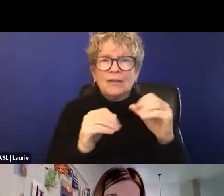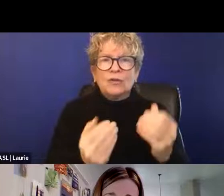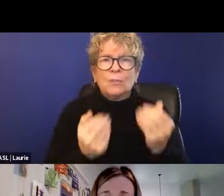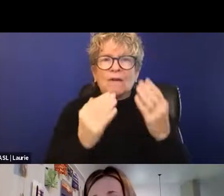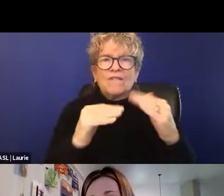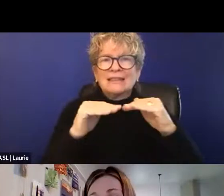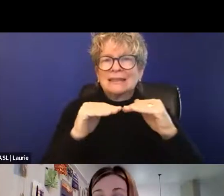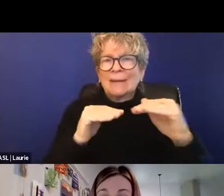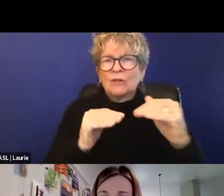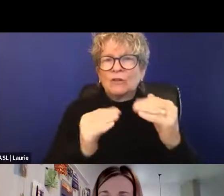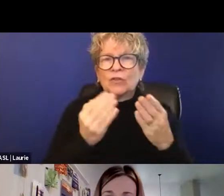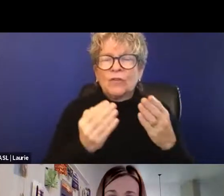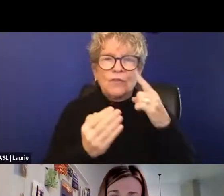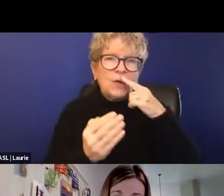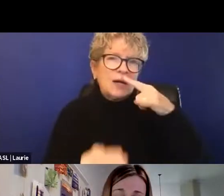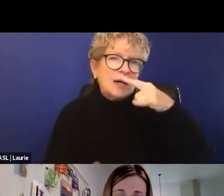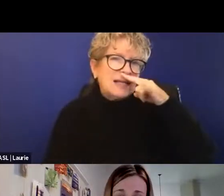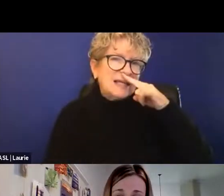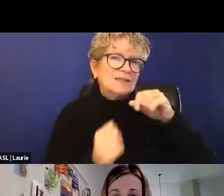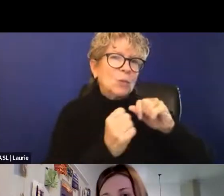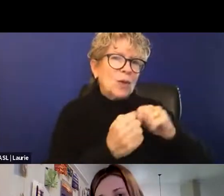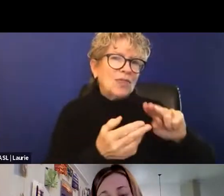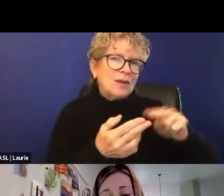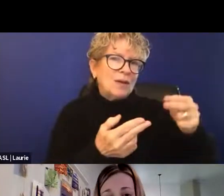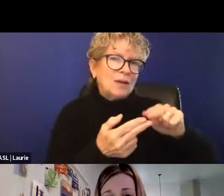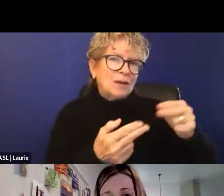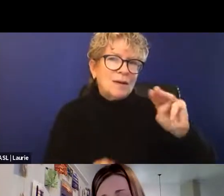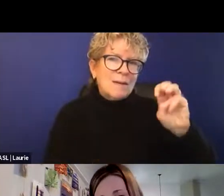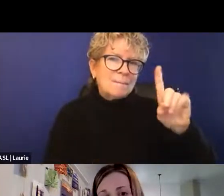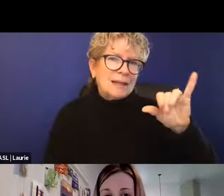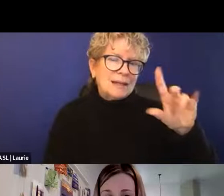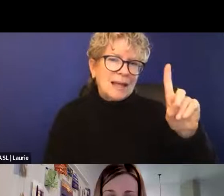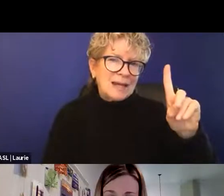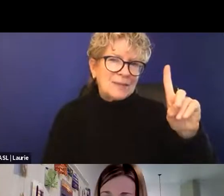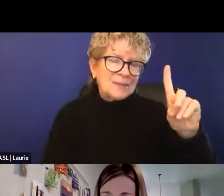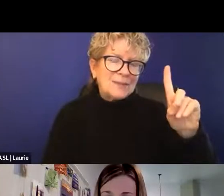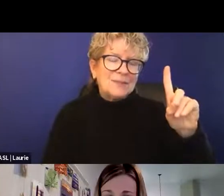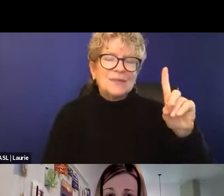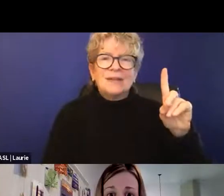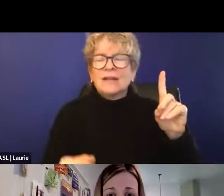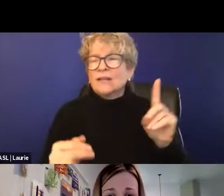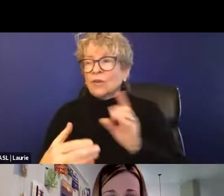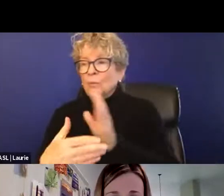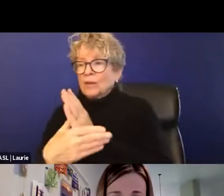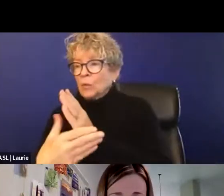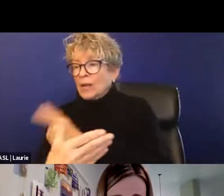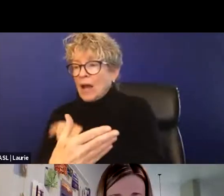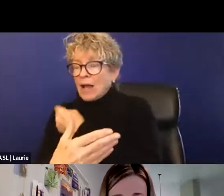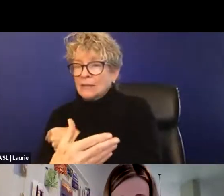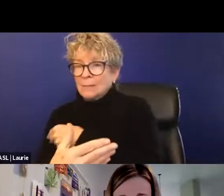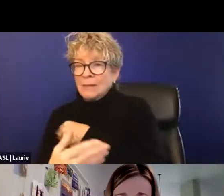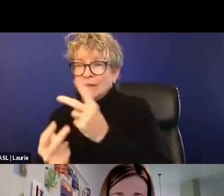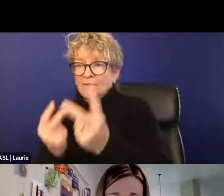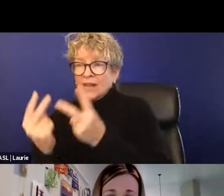reason for seeing kids without much between a hospital visit and outpatient services.